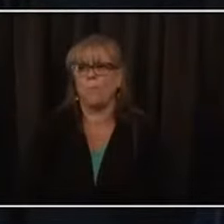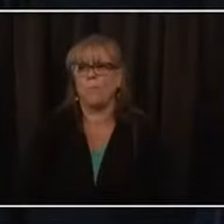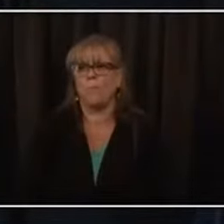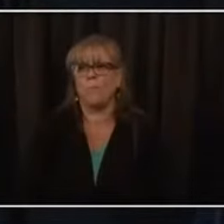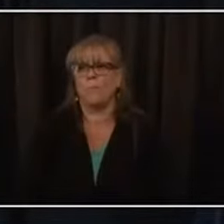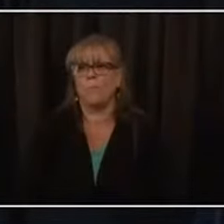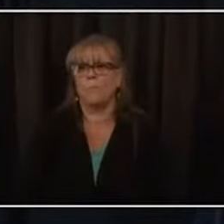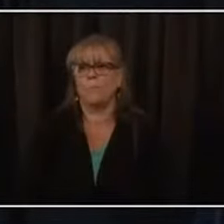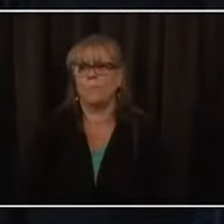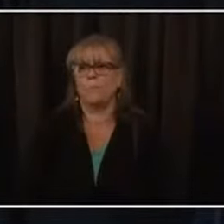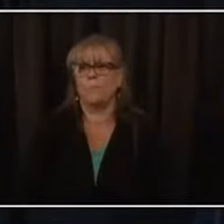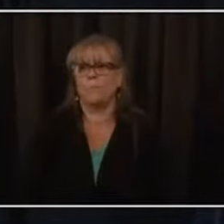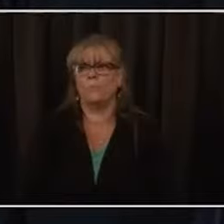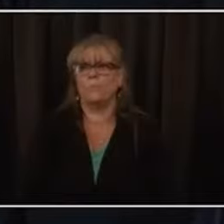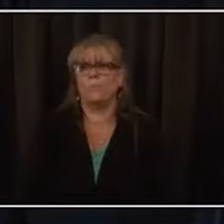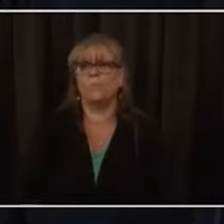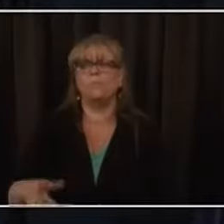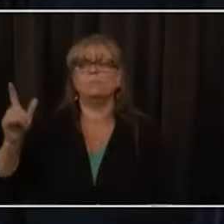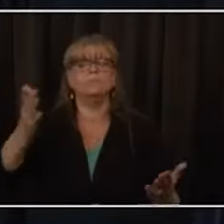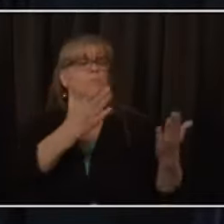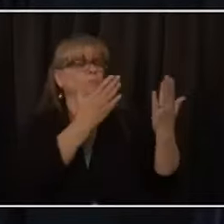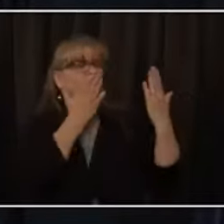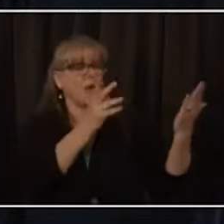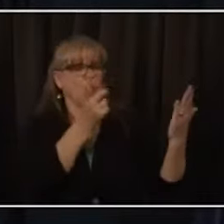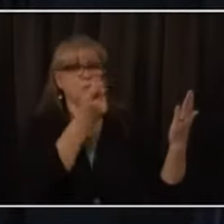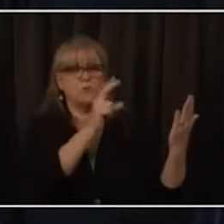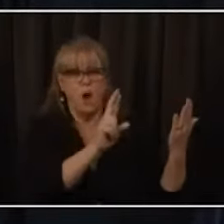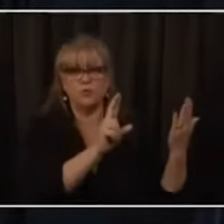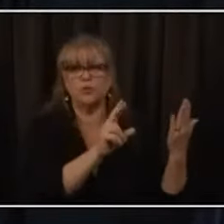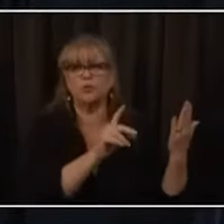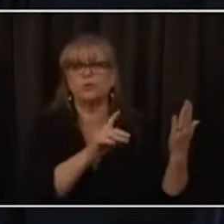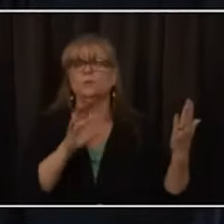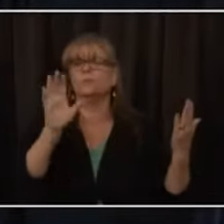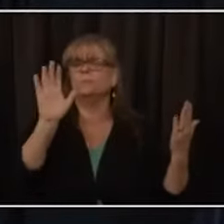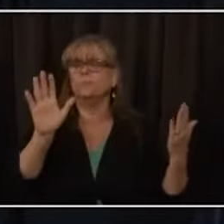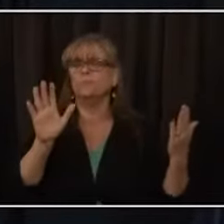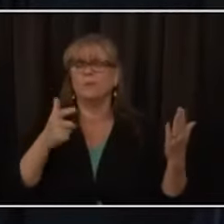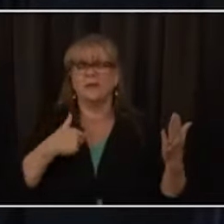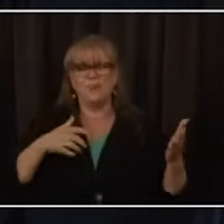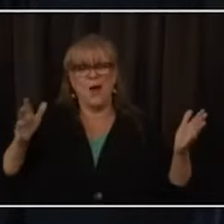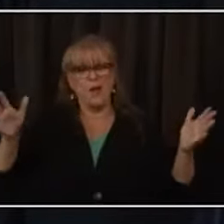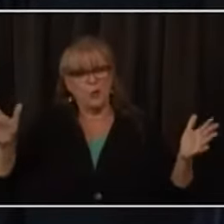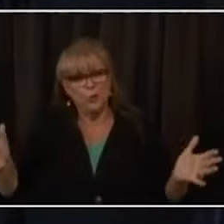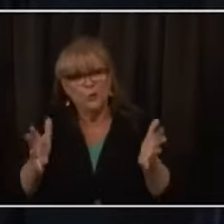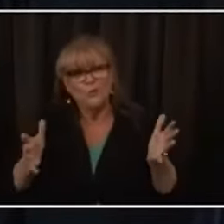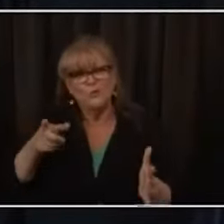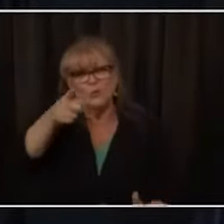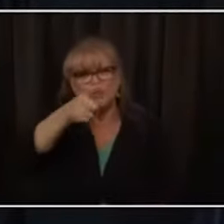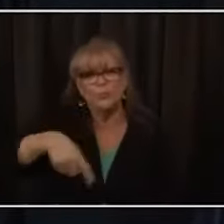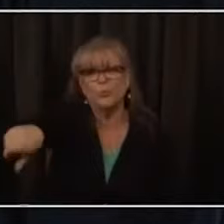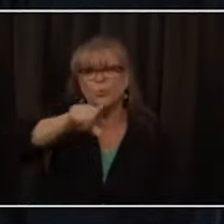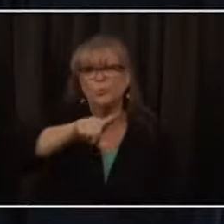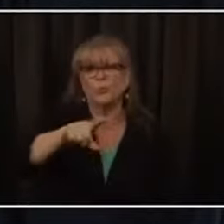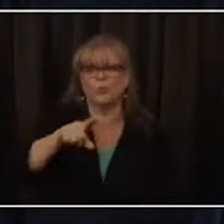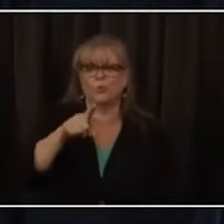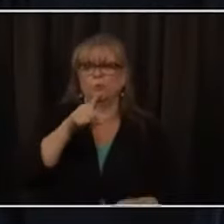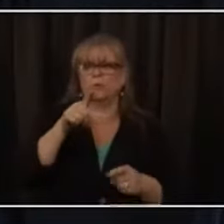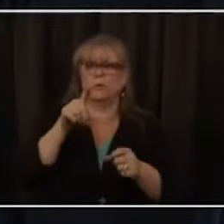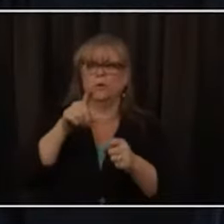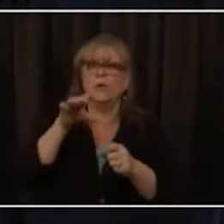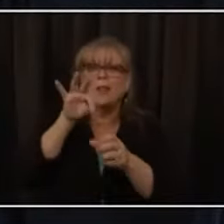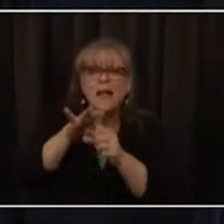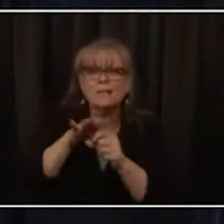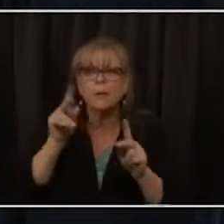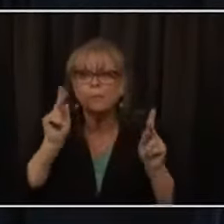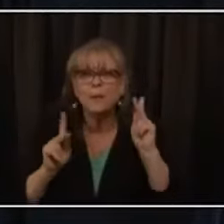Thank you, Dr. Douglas, and I really encourage other local elected officials, public health departments to really have the same kind of